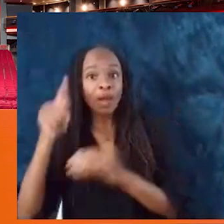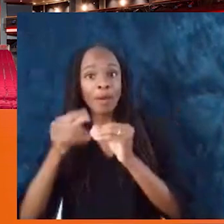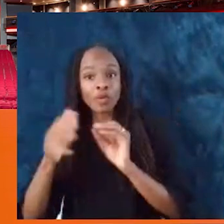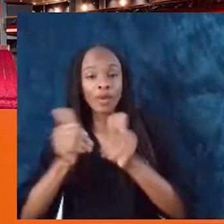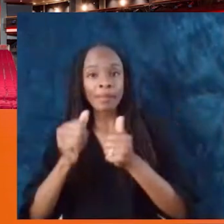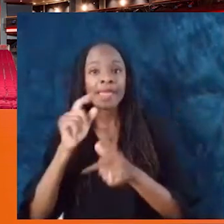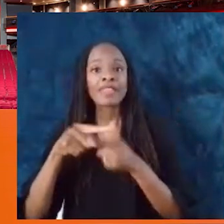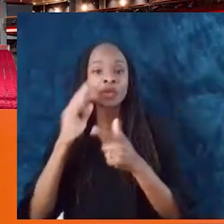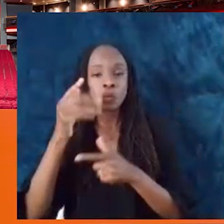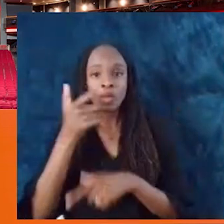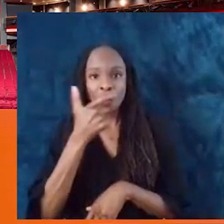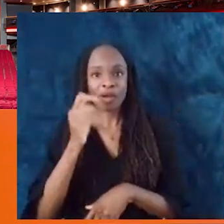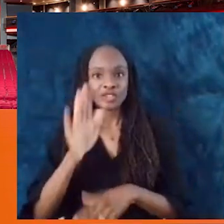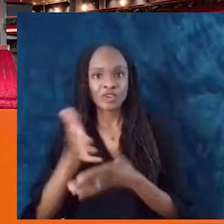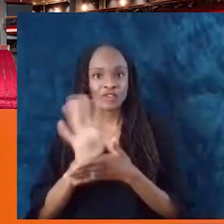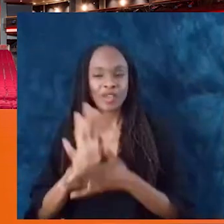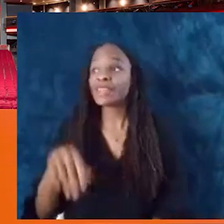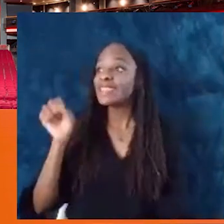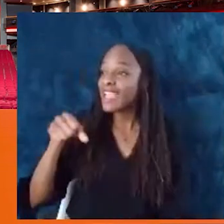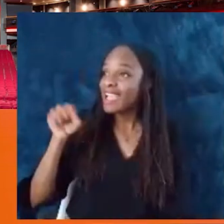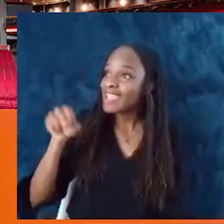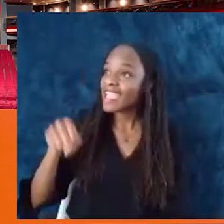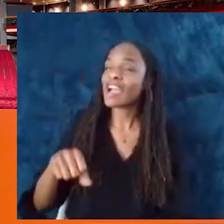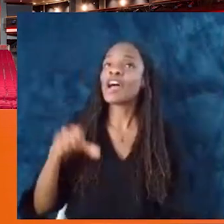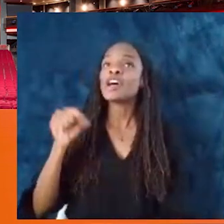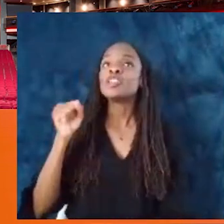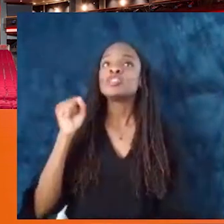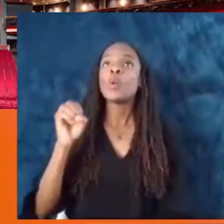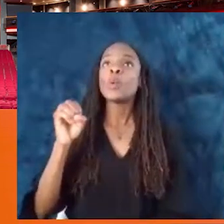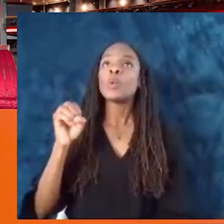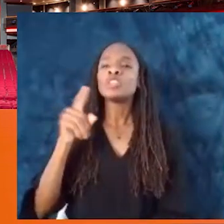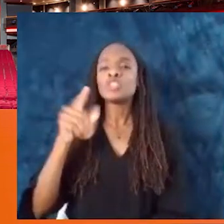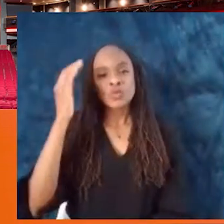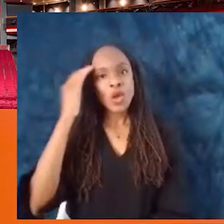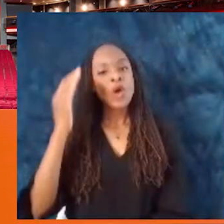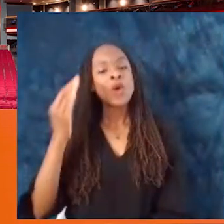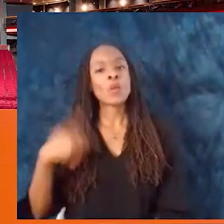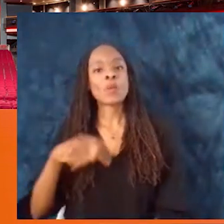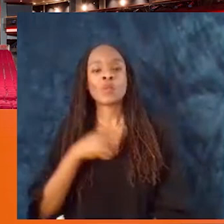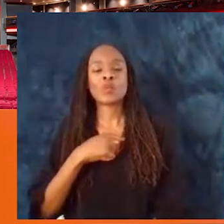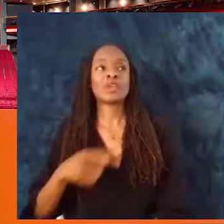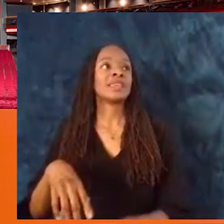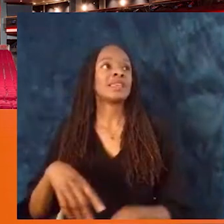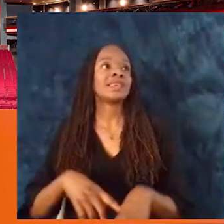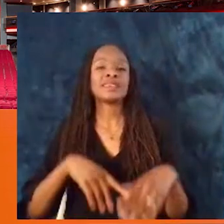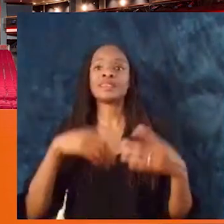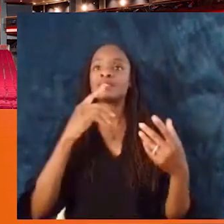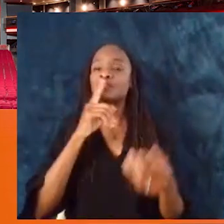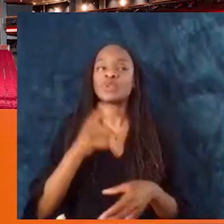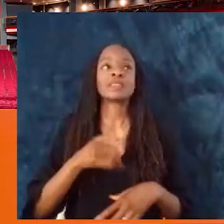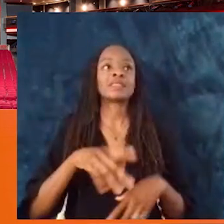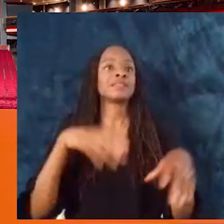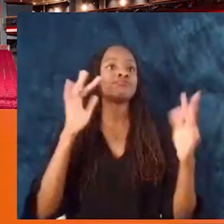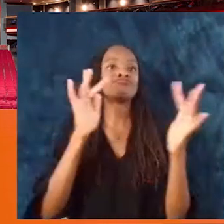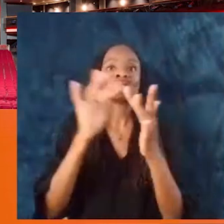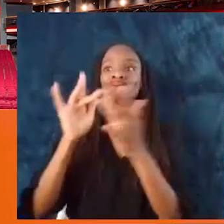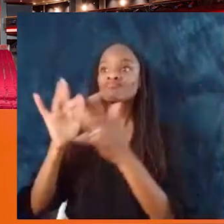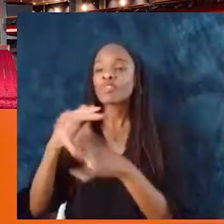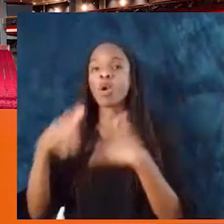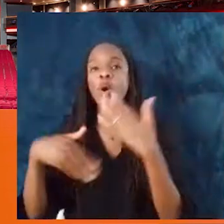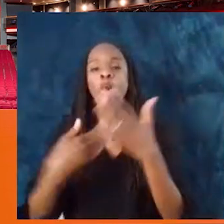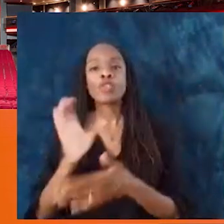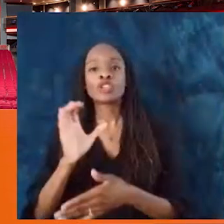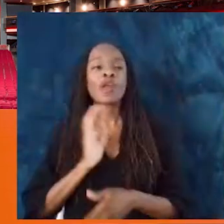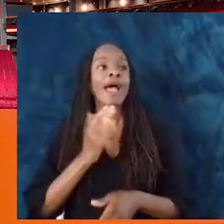film. Yeah. So, you know, we just hit every possible channel we could, hit up all of our friends, our